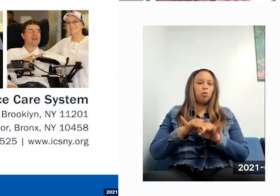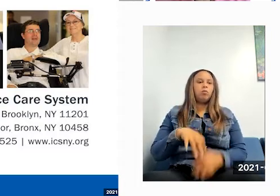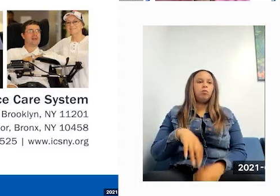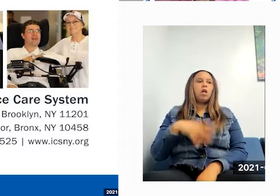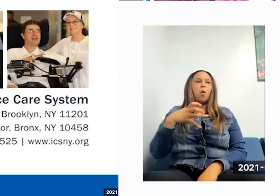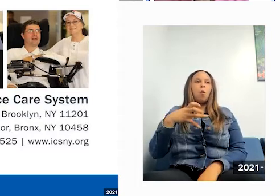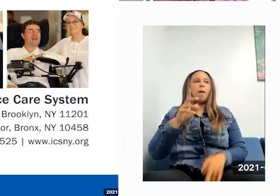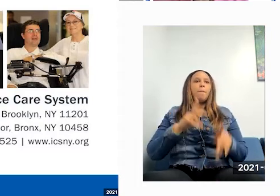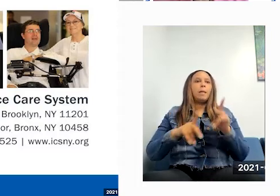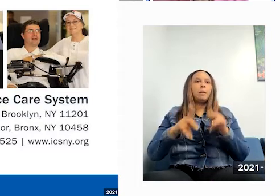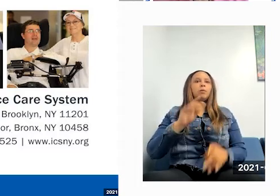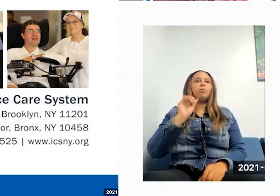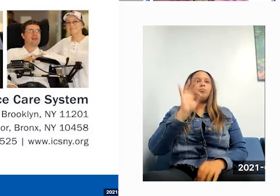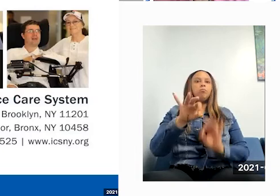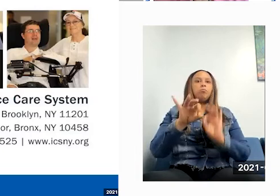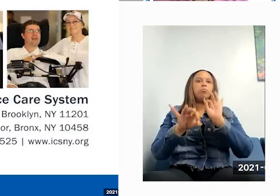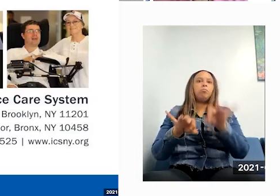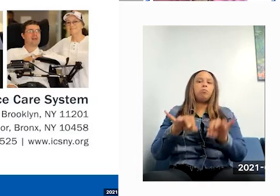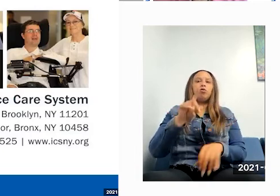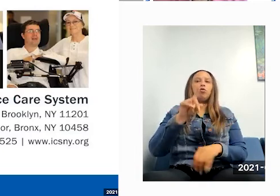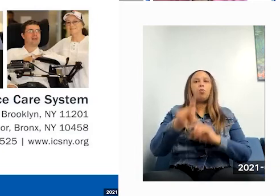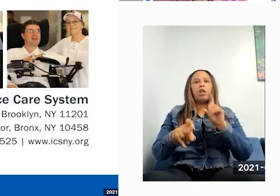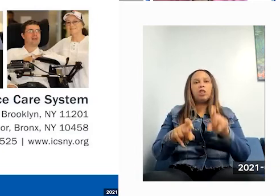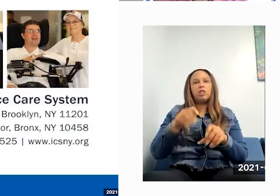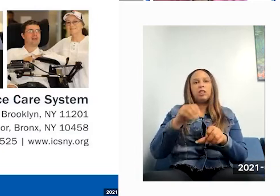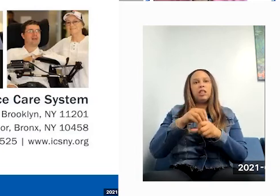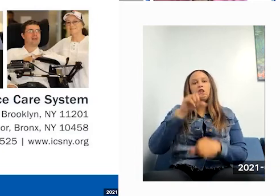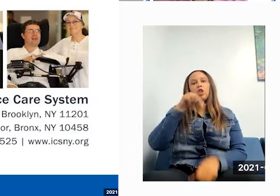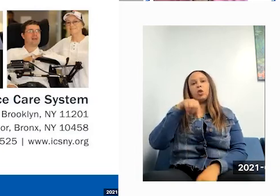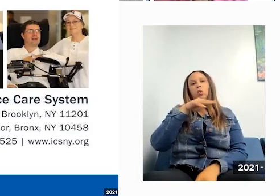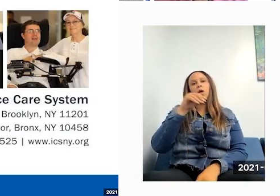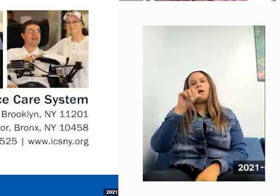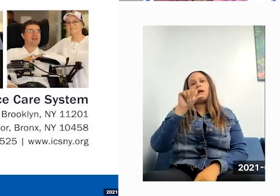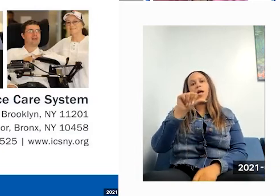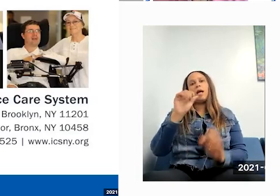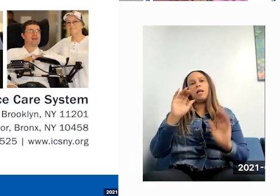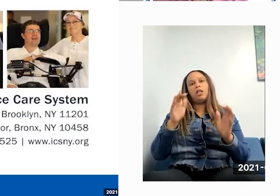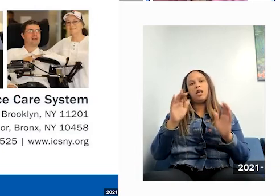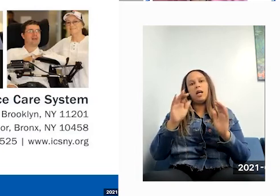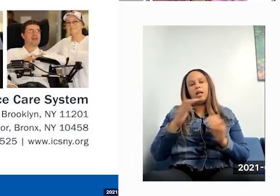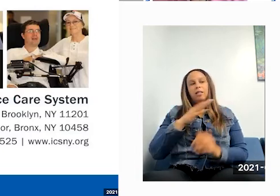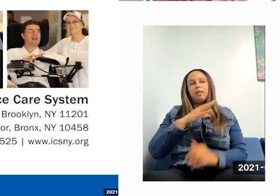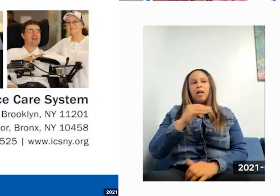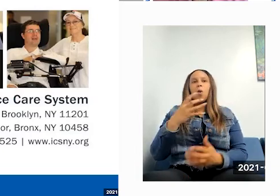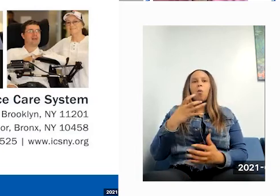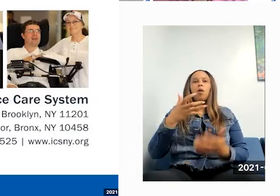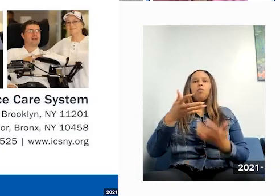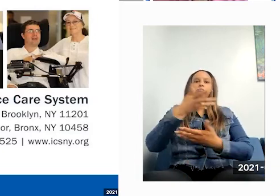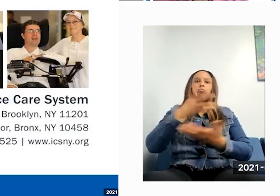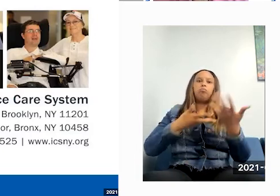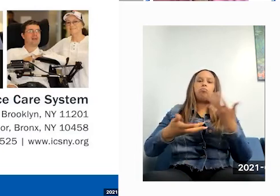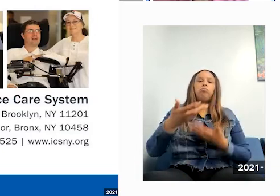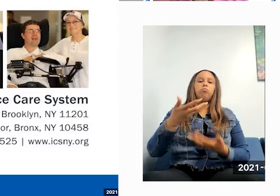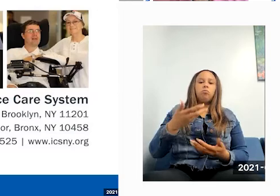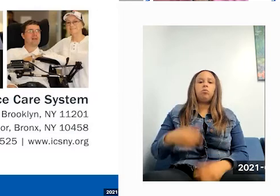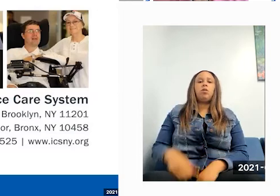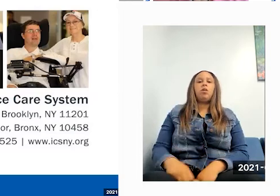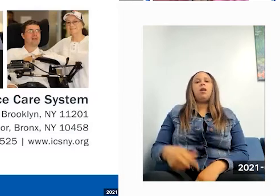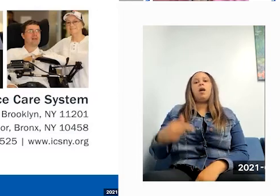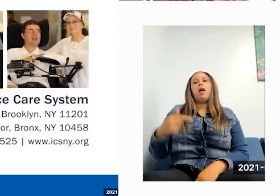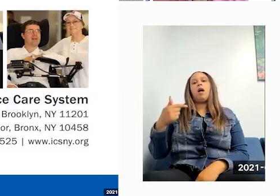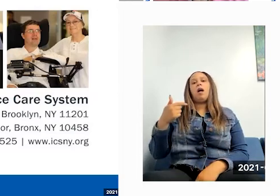questions in the Q&A, and hopefully we'll have a really lively exchange. I'm coming at this topic